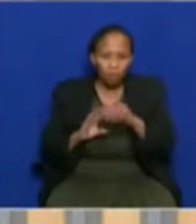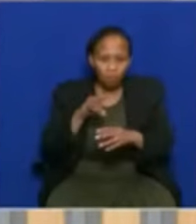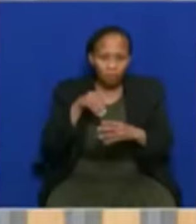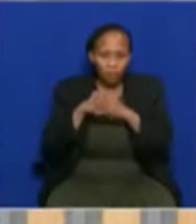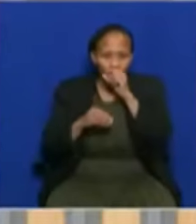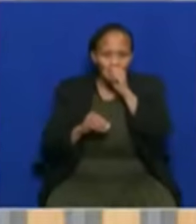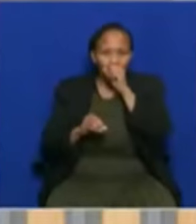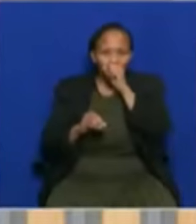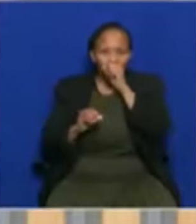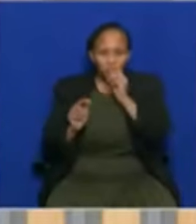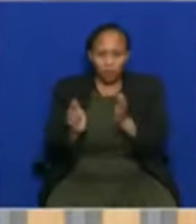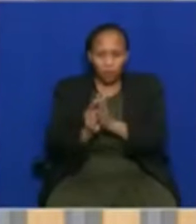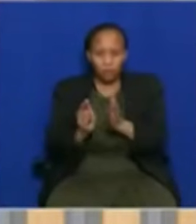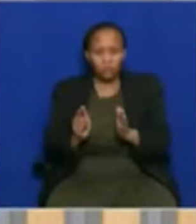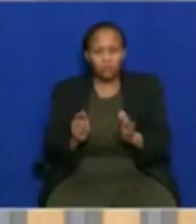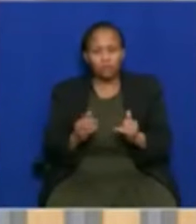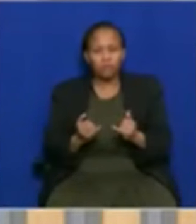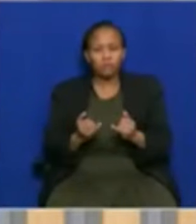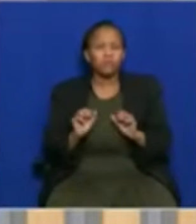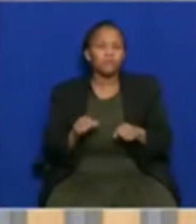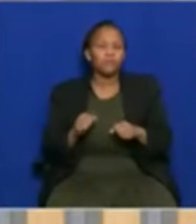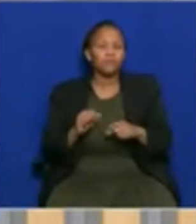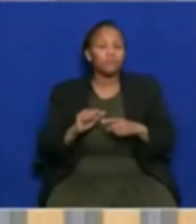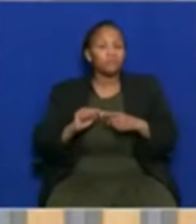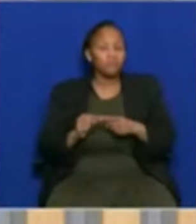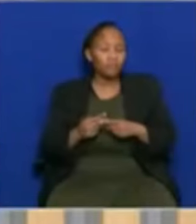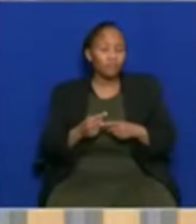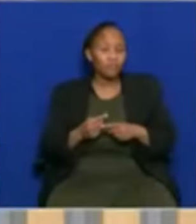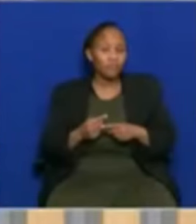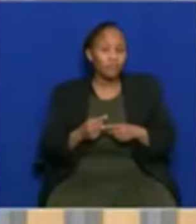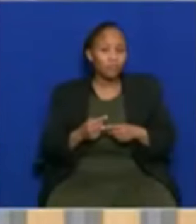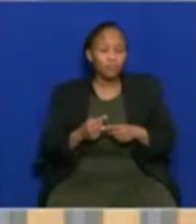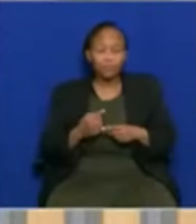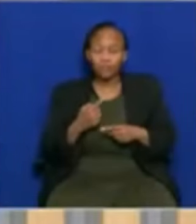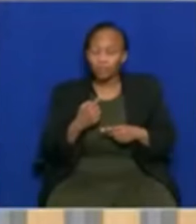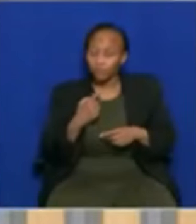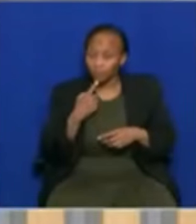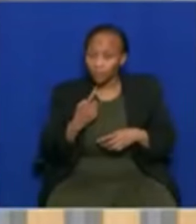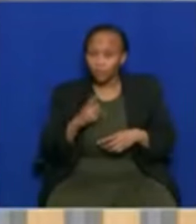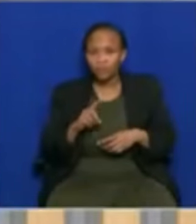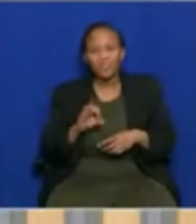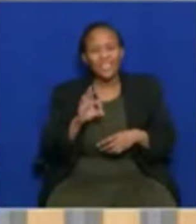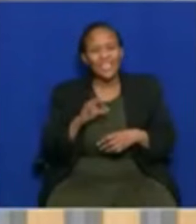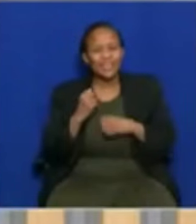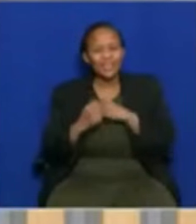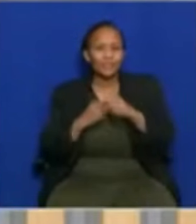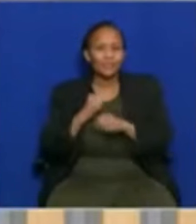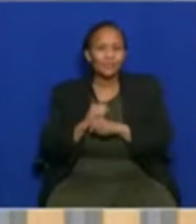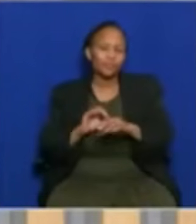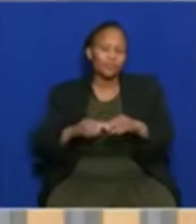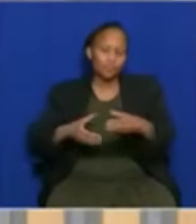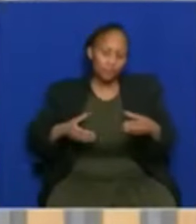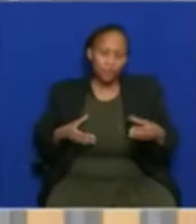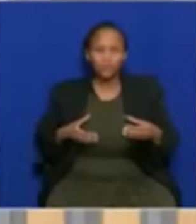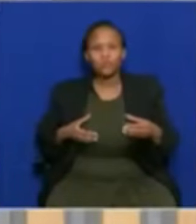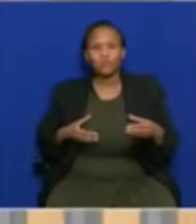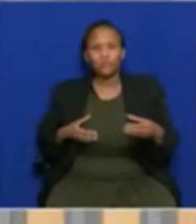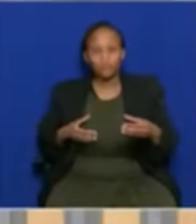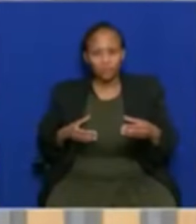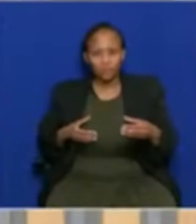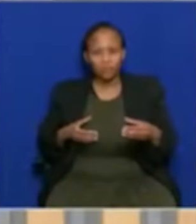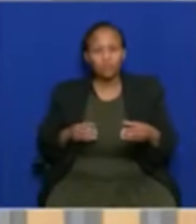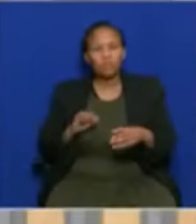could apply, because the requirements of the job say you need a 3-year degree, which could be law or a B.Tech or